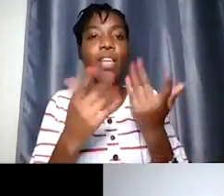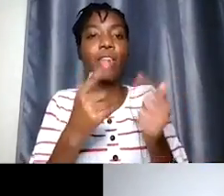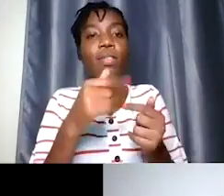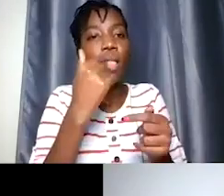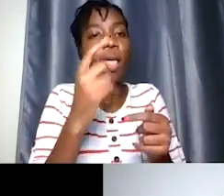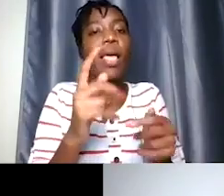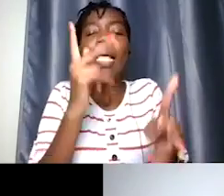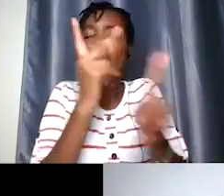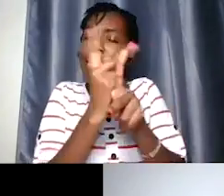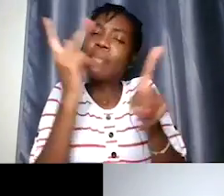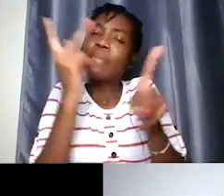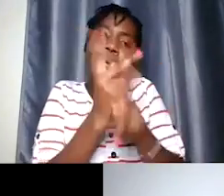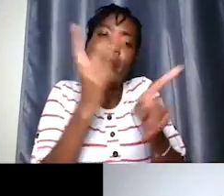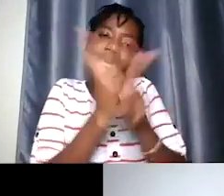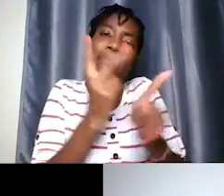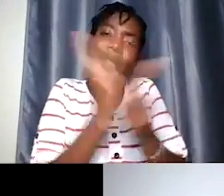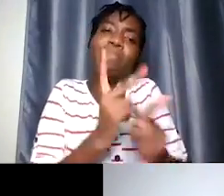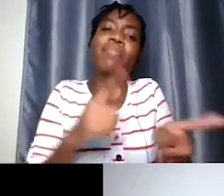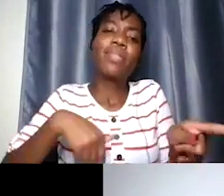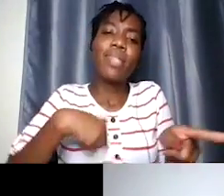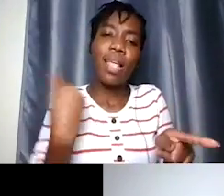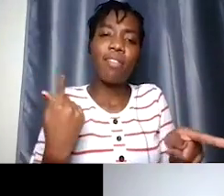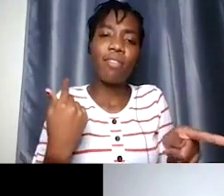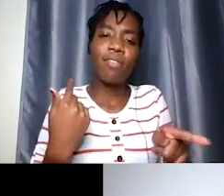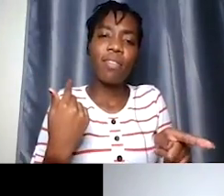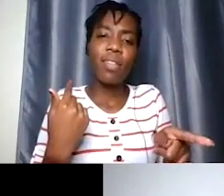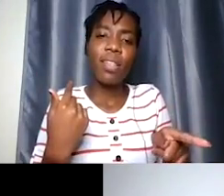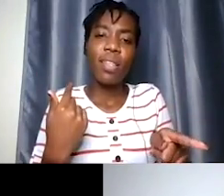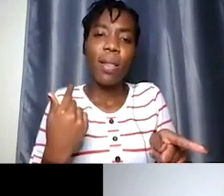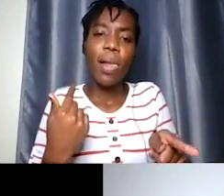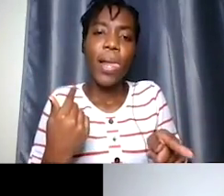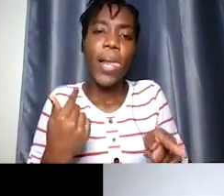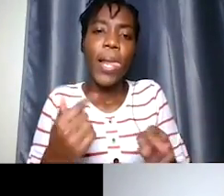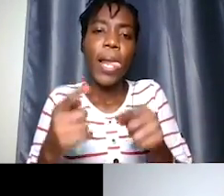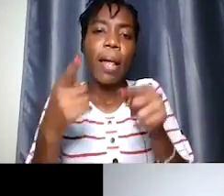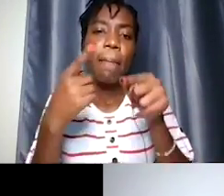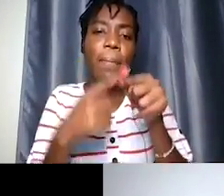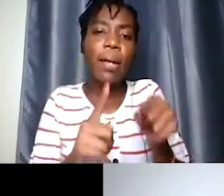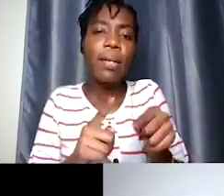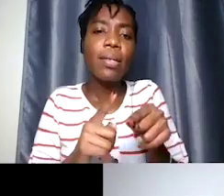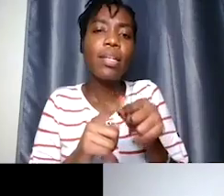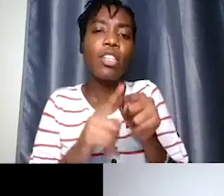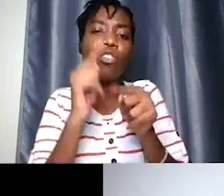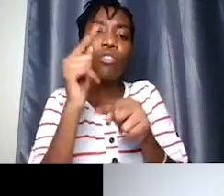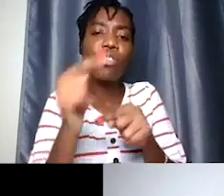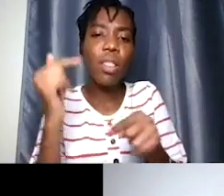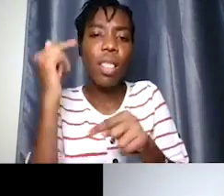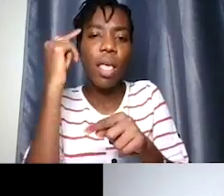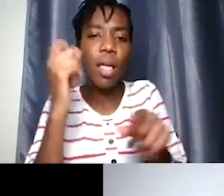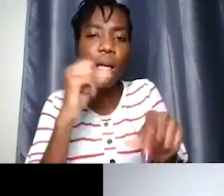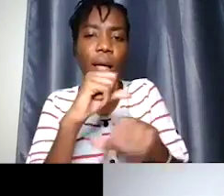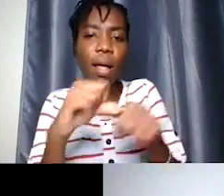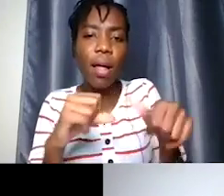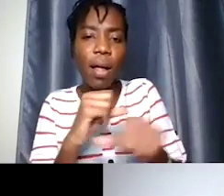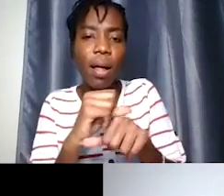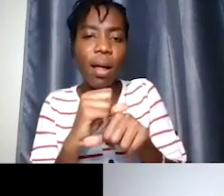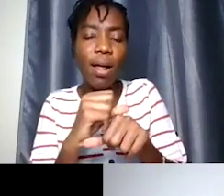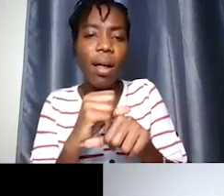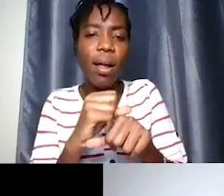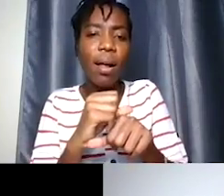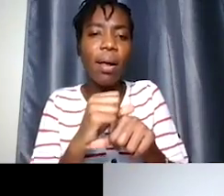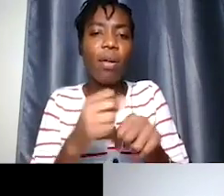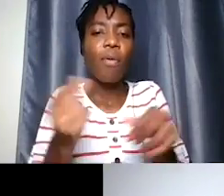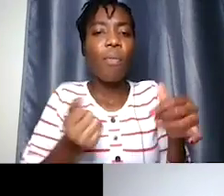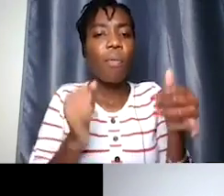with yourself, die with it. But the next minute somebody is smoking or having a cup of coffee, so-and-so was telling me the wife walked